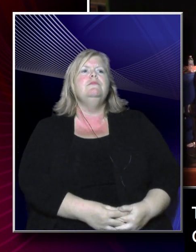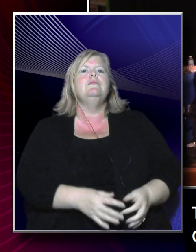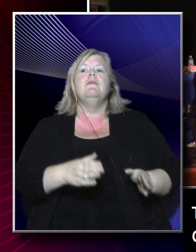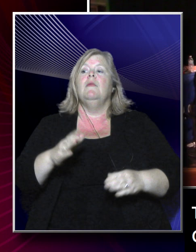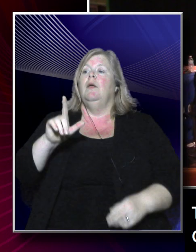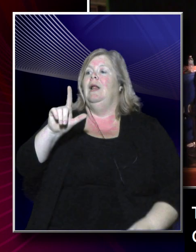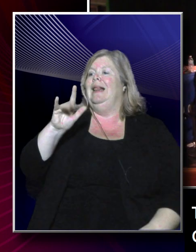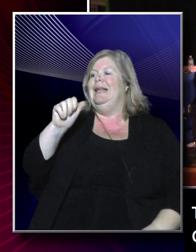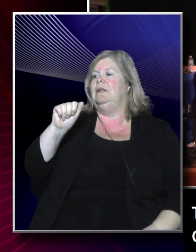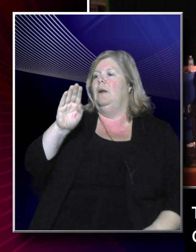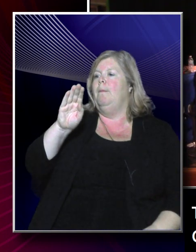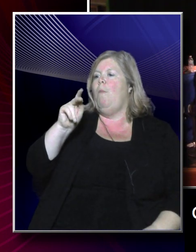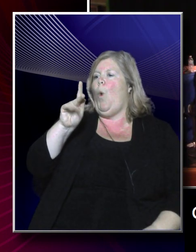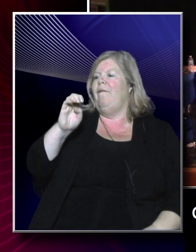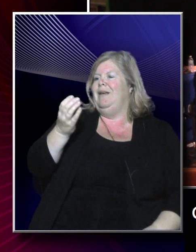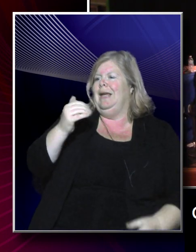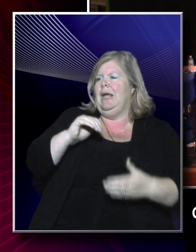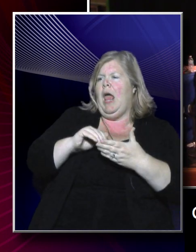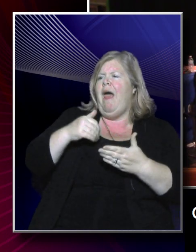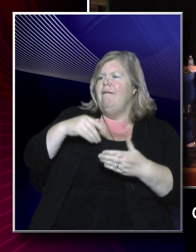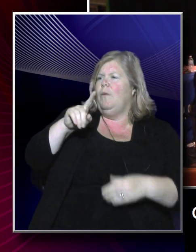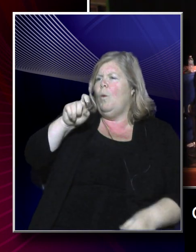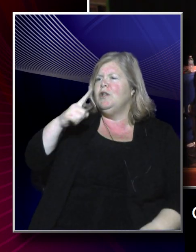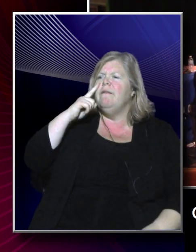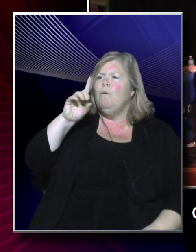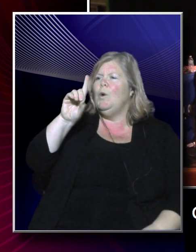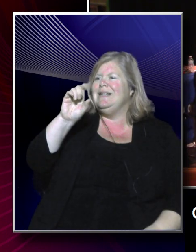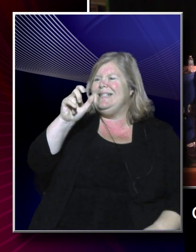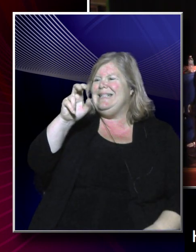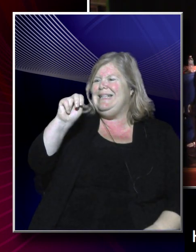Linda Bobe, I have a question Mm-hmm. for Dean Howard.